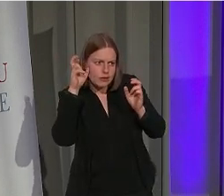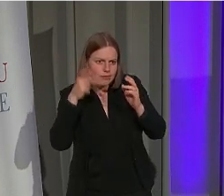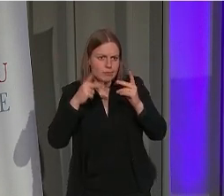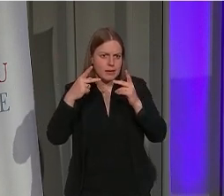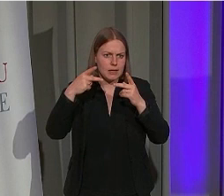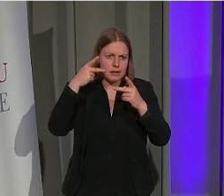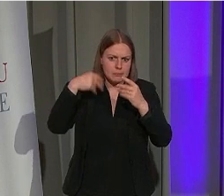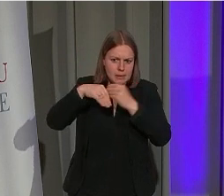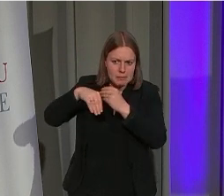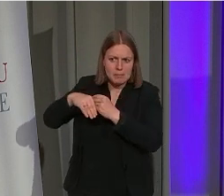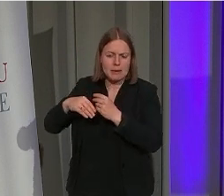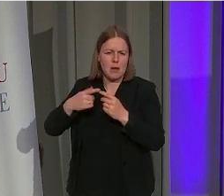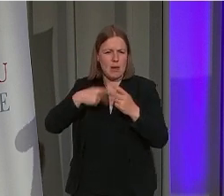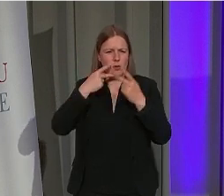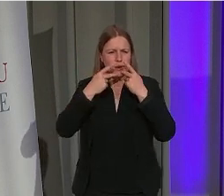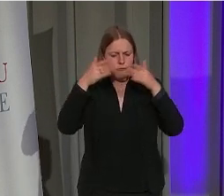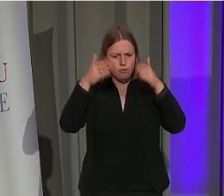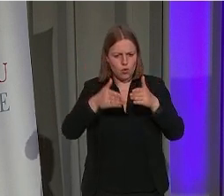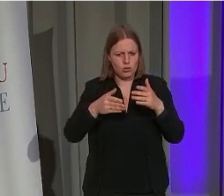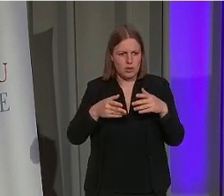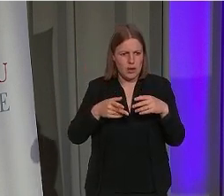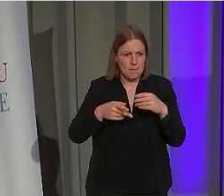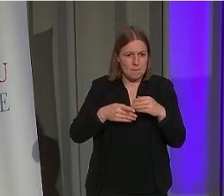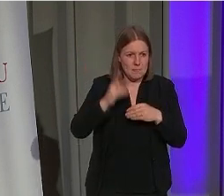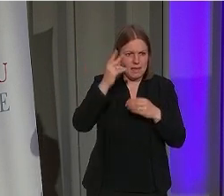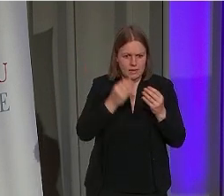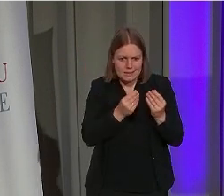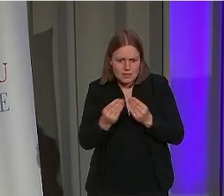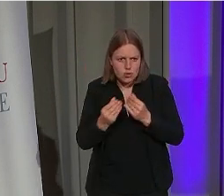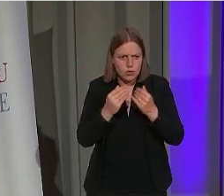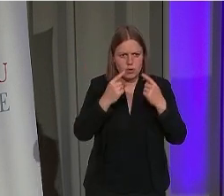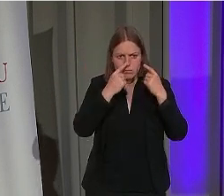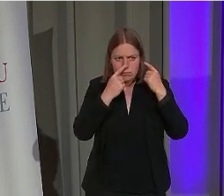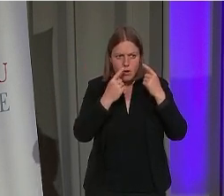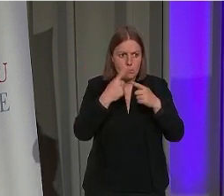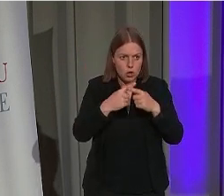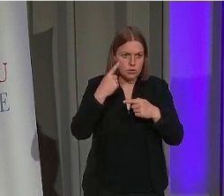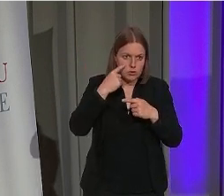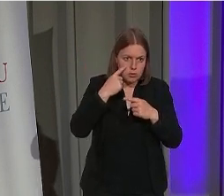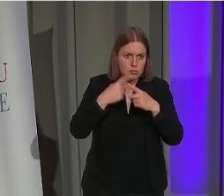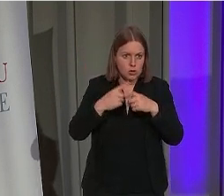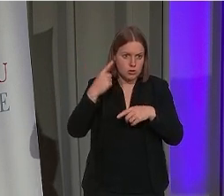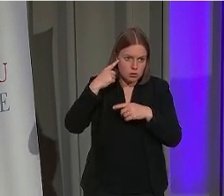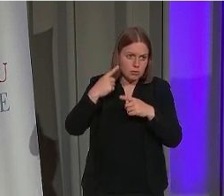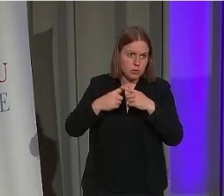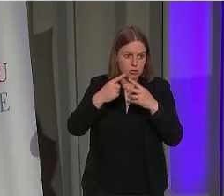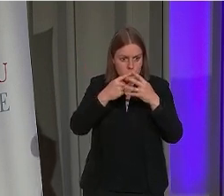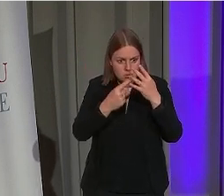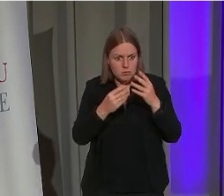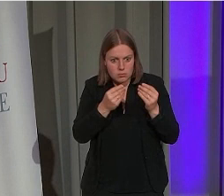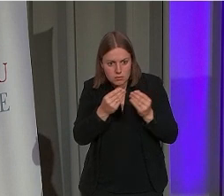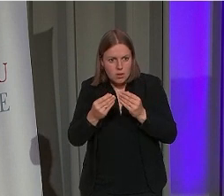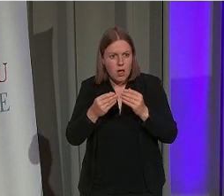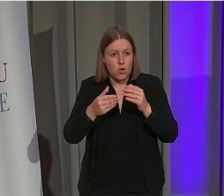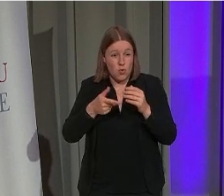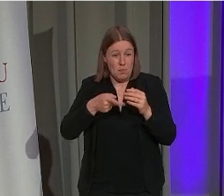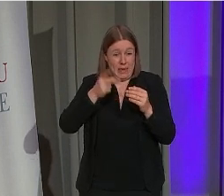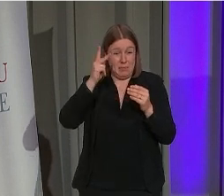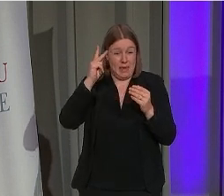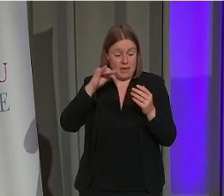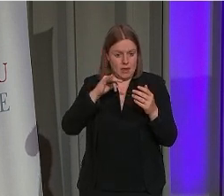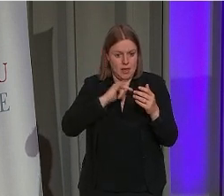that in different ways. And we focus on the multi-sensory story. The